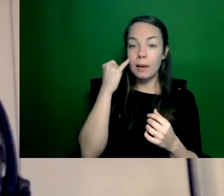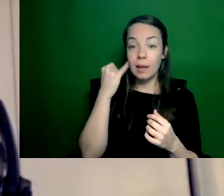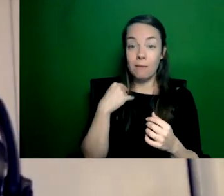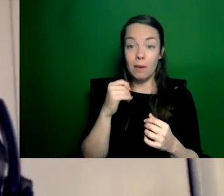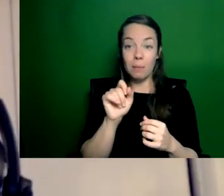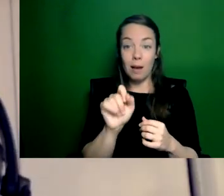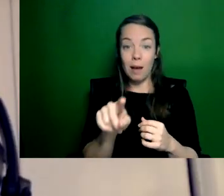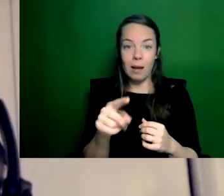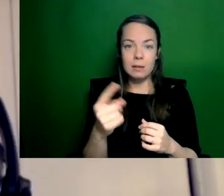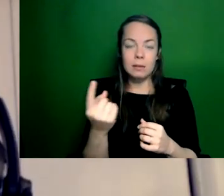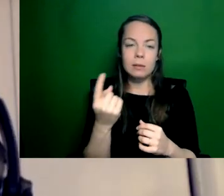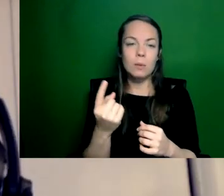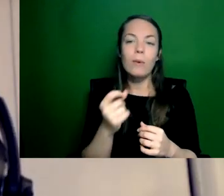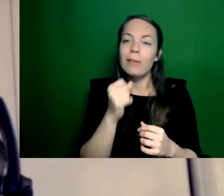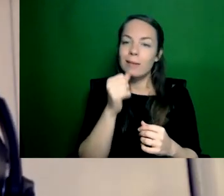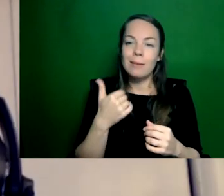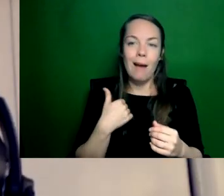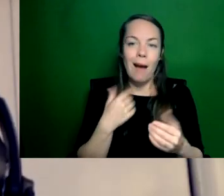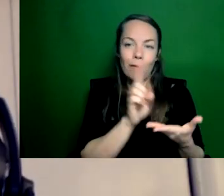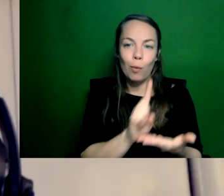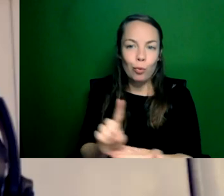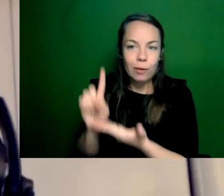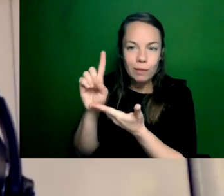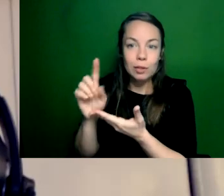through society with a lot of privilege to now